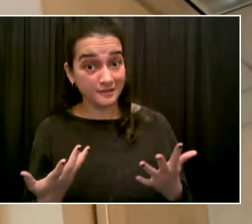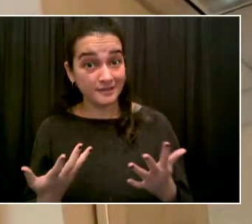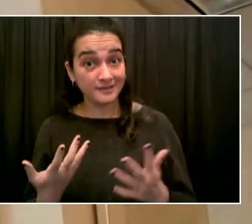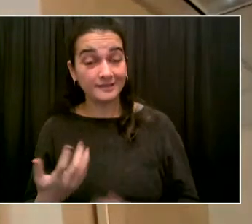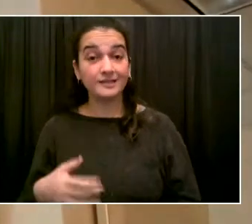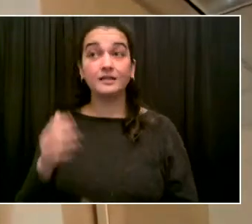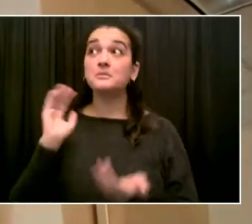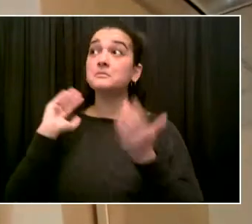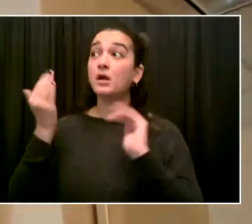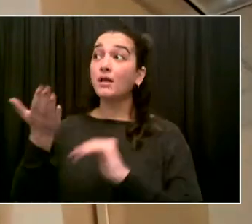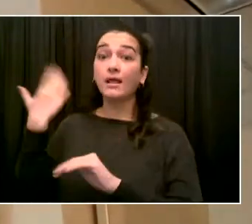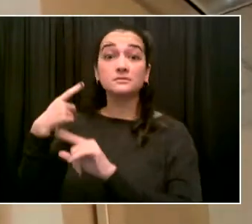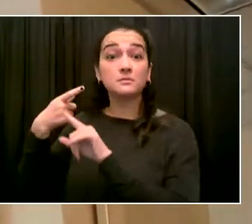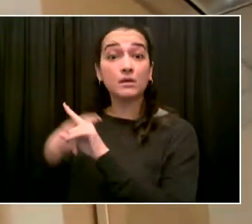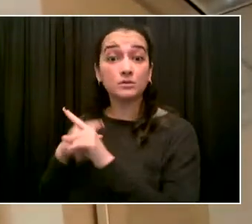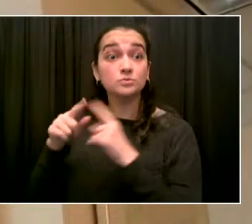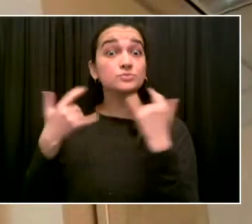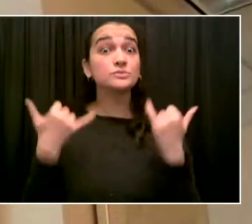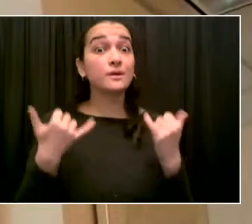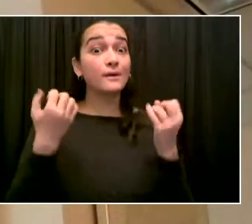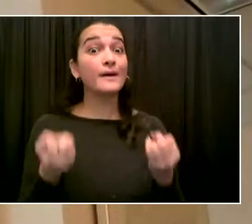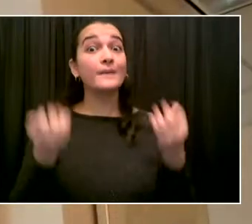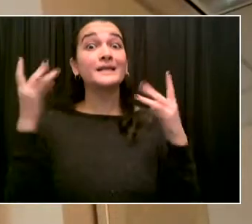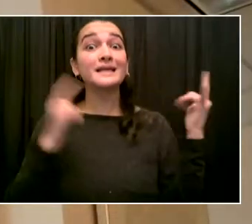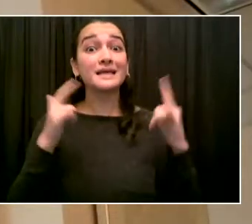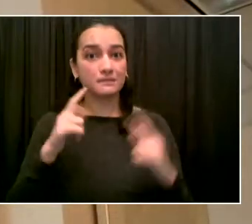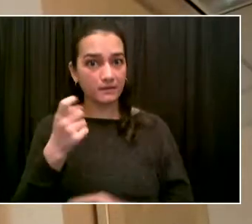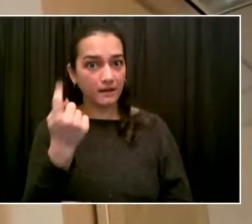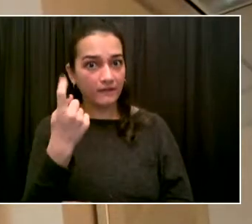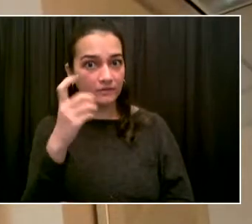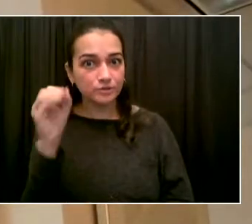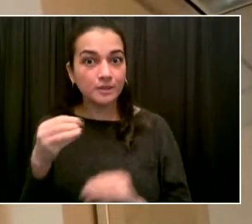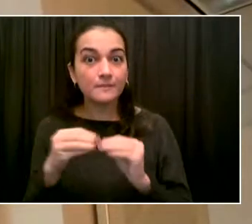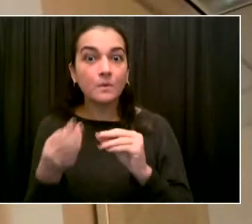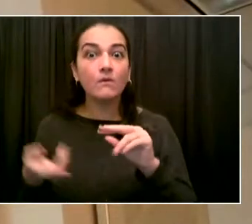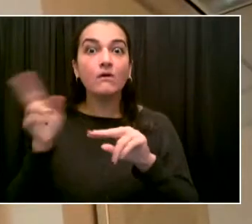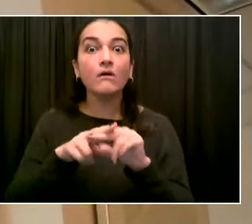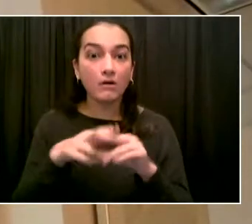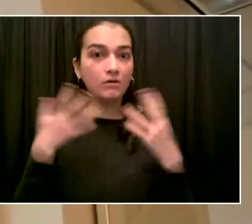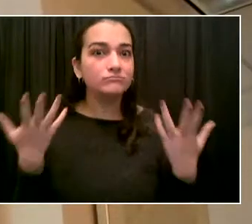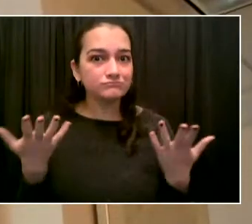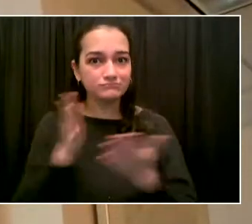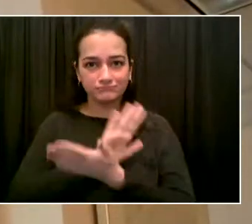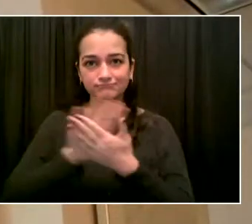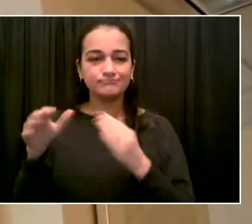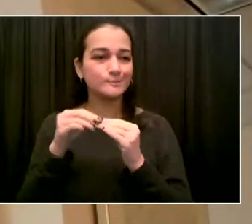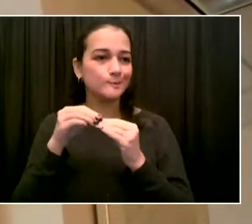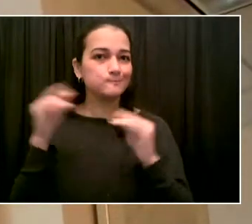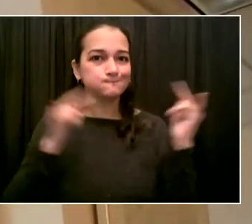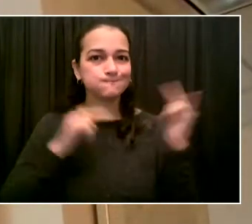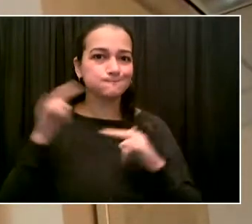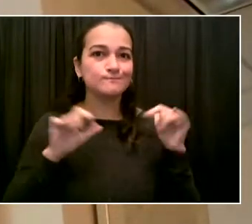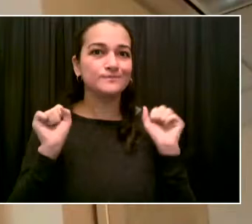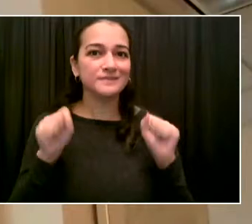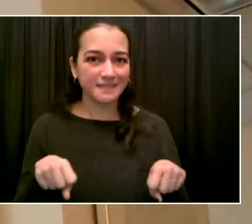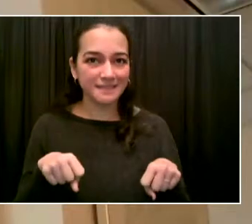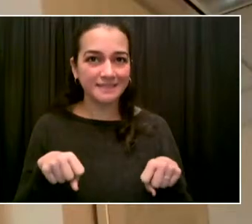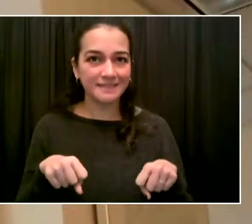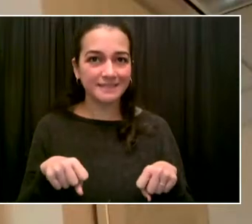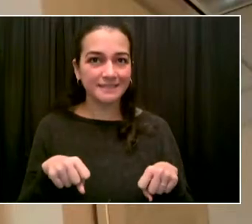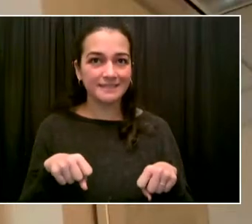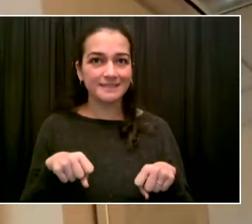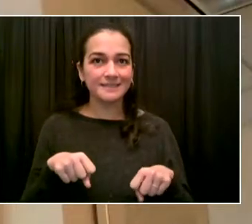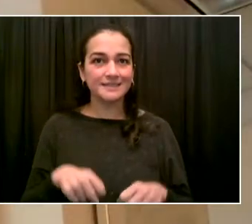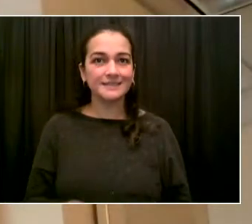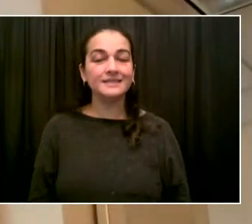international travelers, and we are consistently the most booked destination for U.S. And international travelers during the holidays specifically. So we have a tremendous